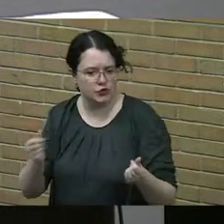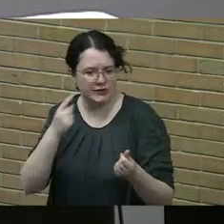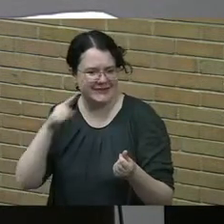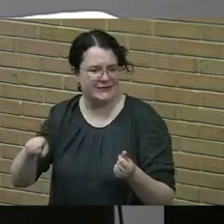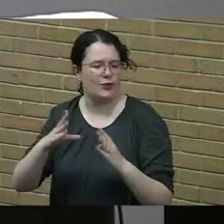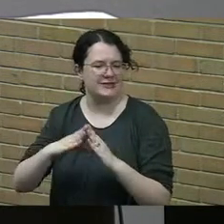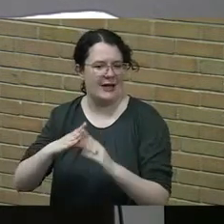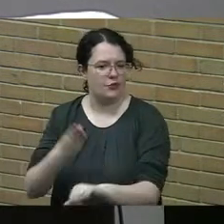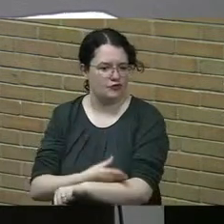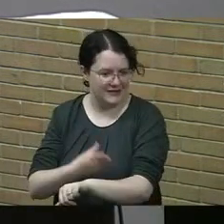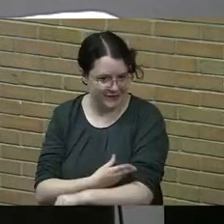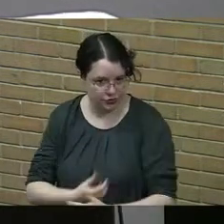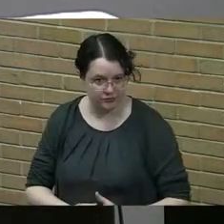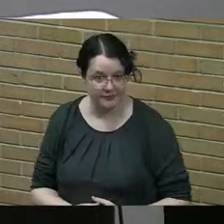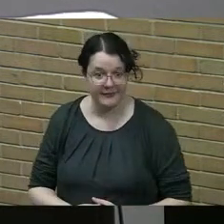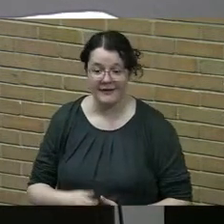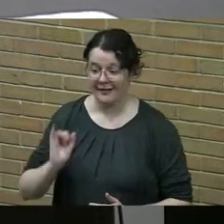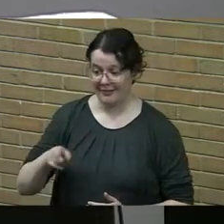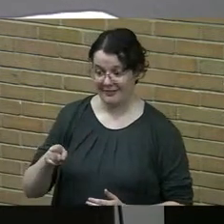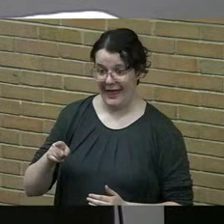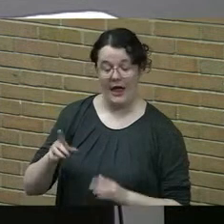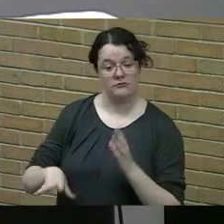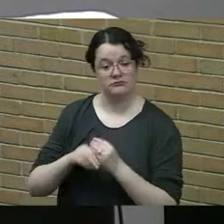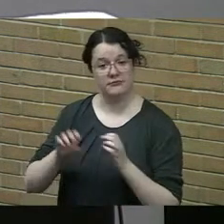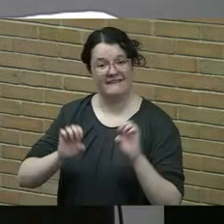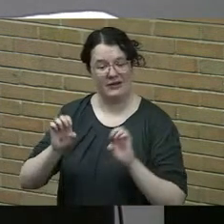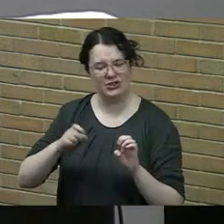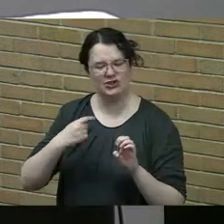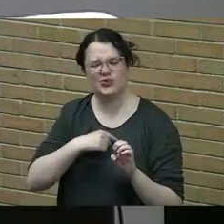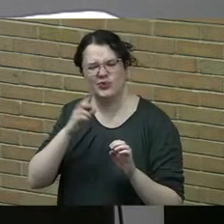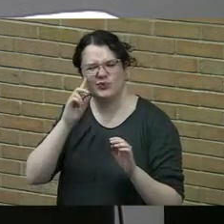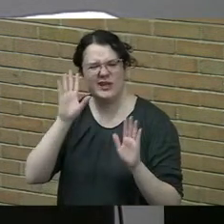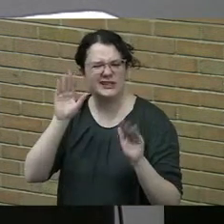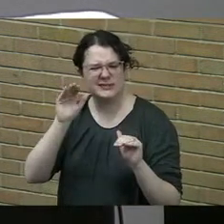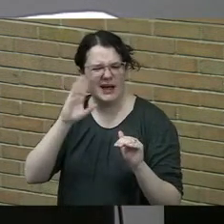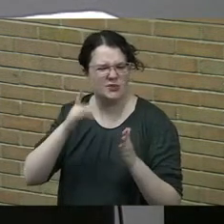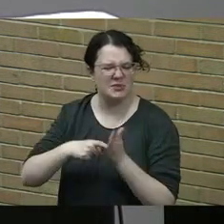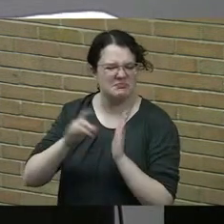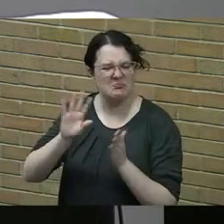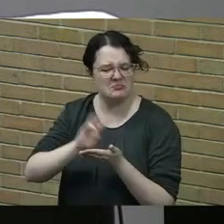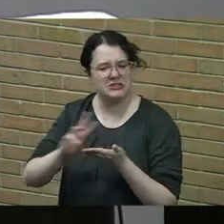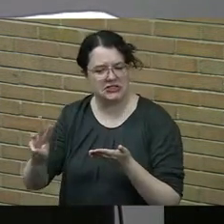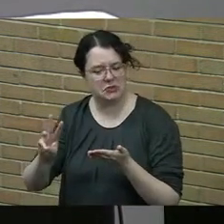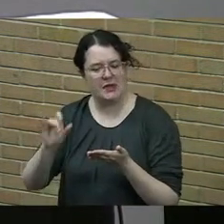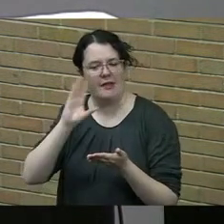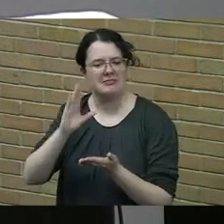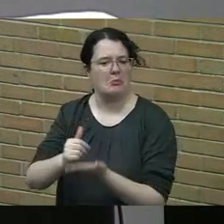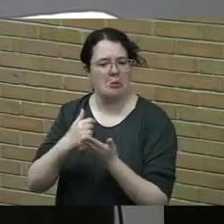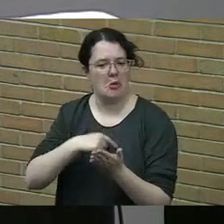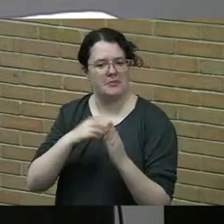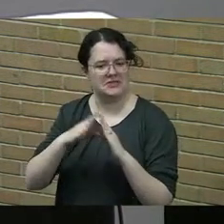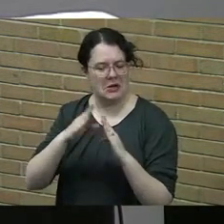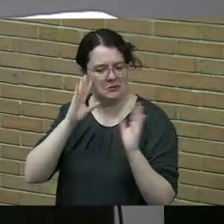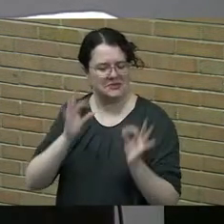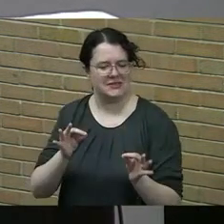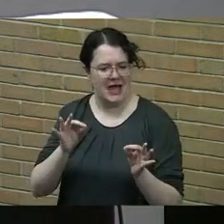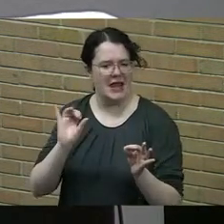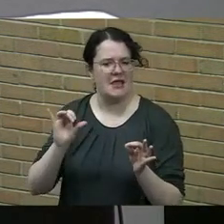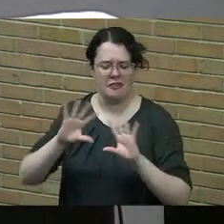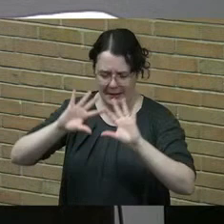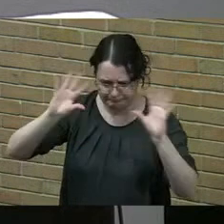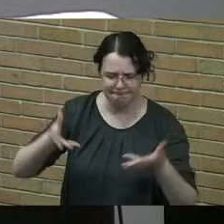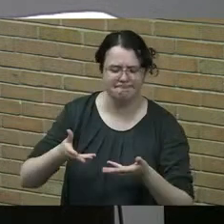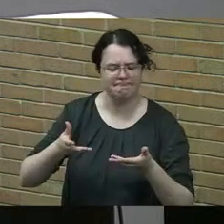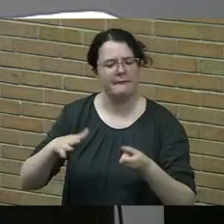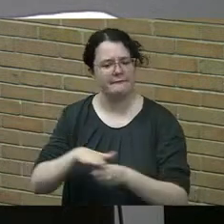additional evaluation is anticipated to take up to 6 weeks, and it will help guide the town in finalizing the scope of the overall town hall